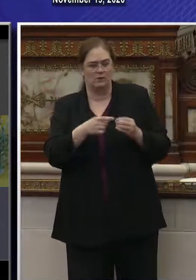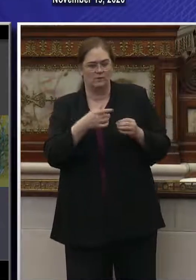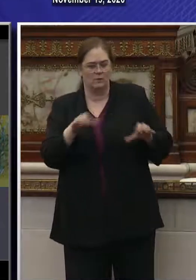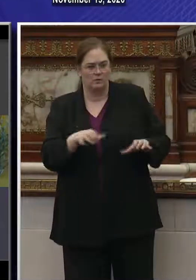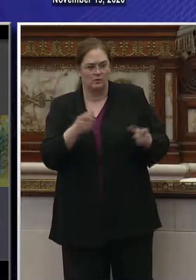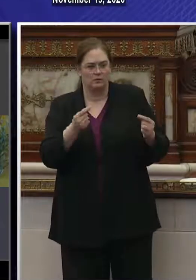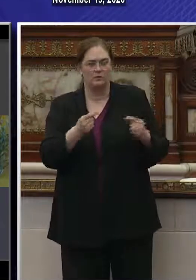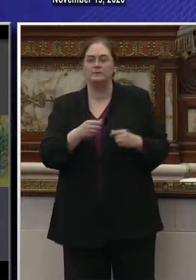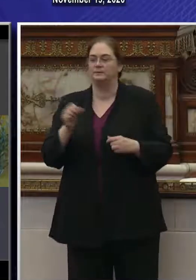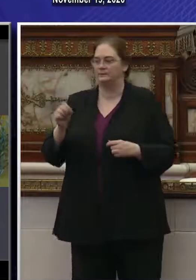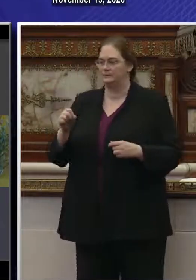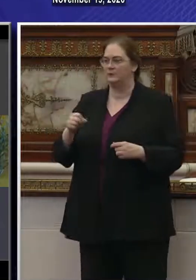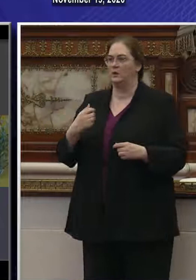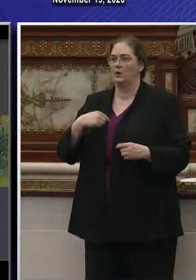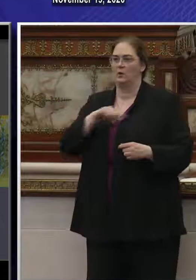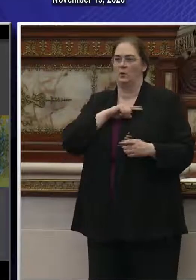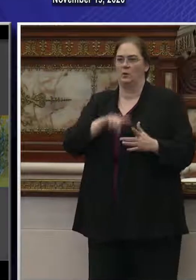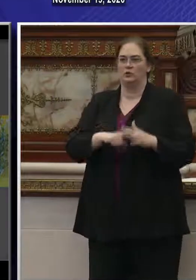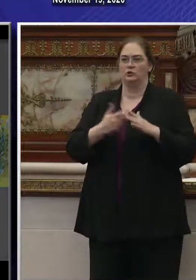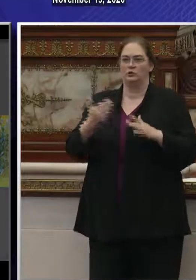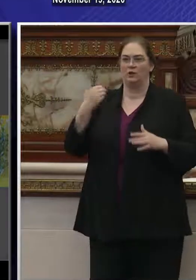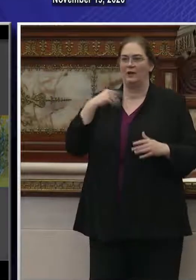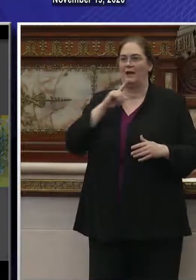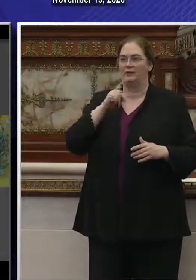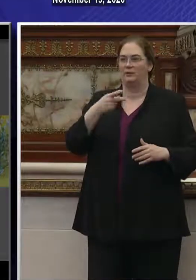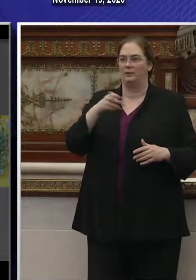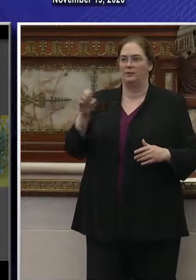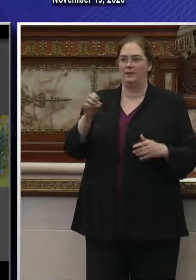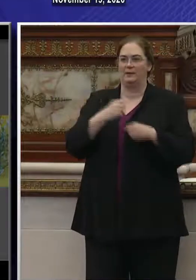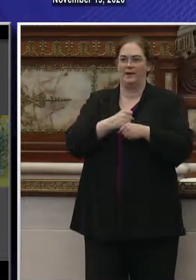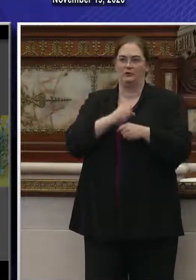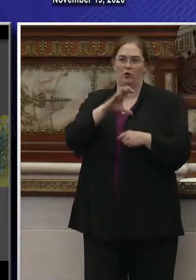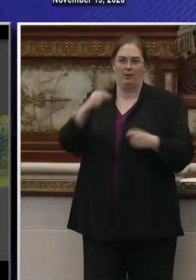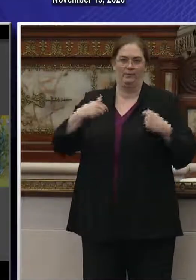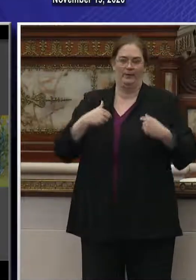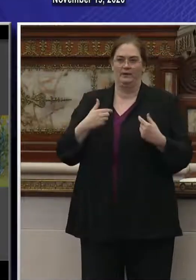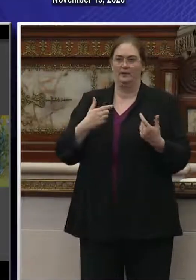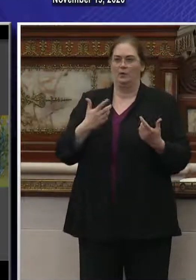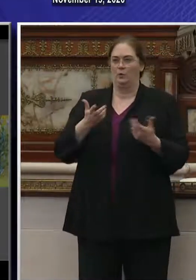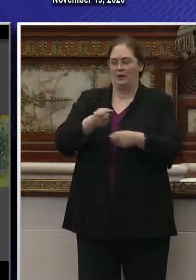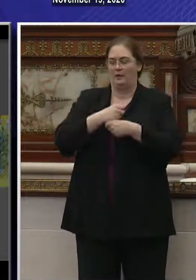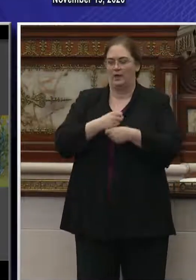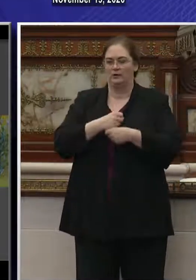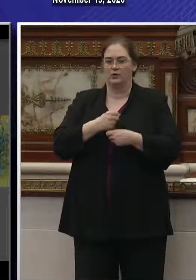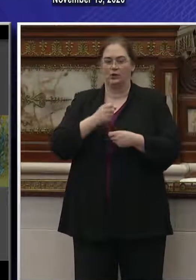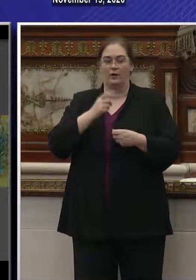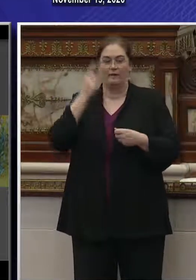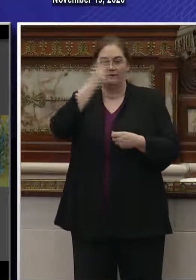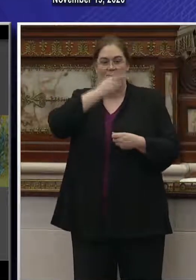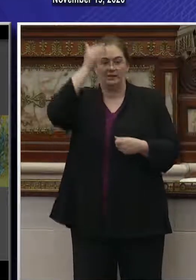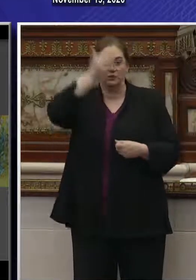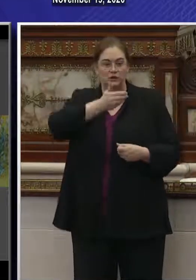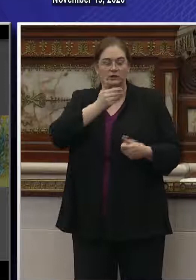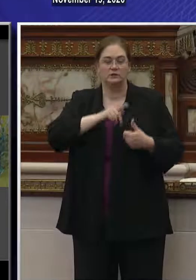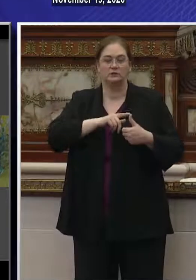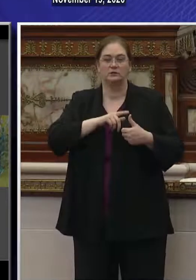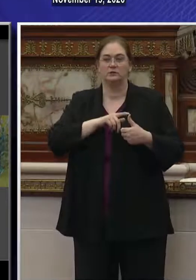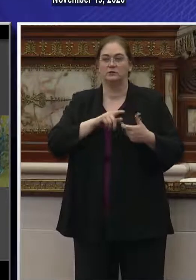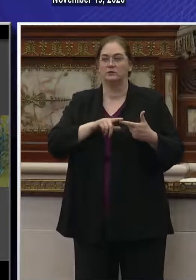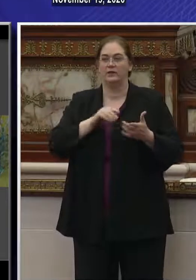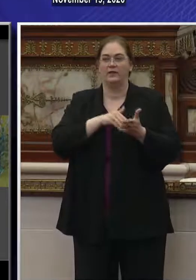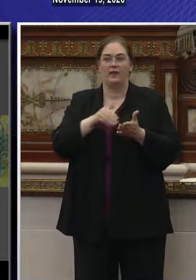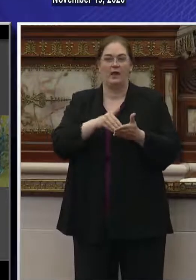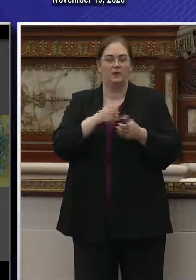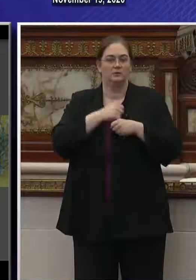efforts? Yeah, so we started off as actually a PPE manufacturing company. We manufacture face shields. We've done